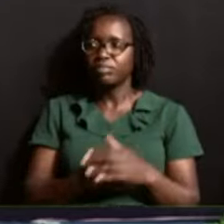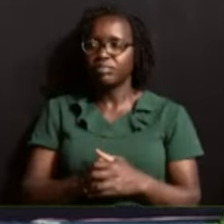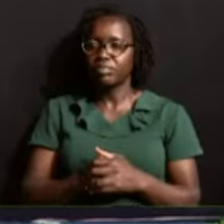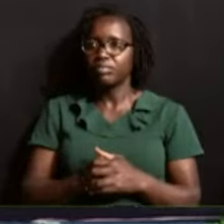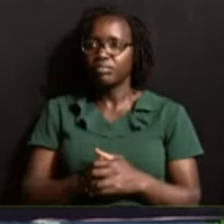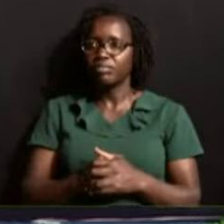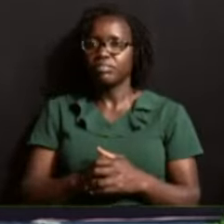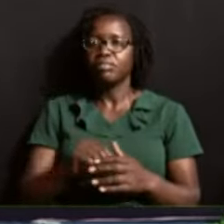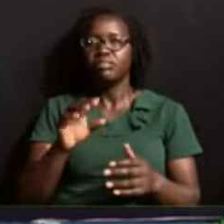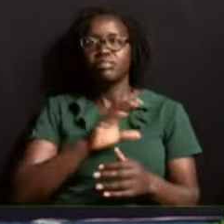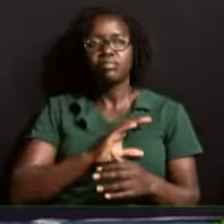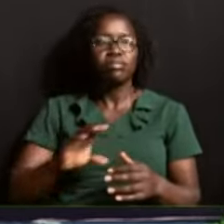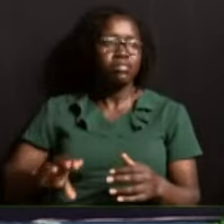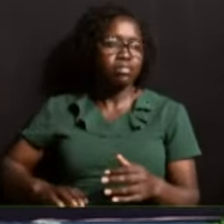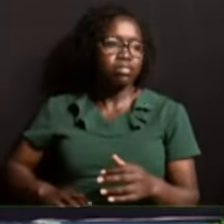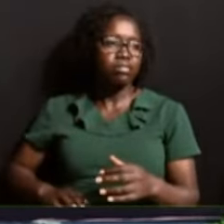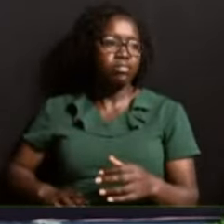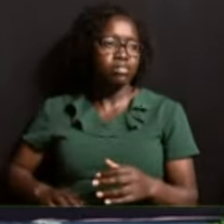Christ